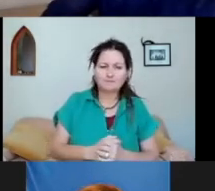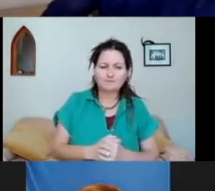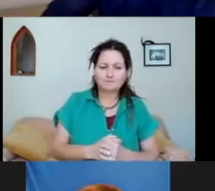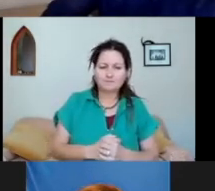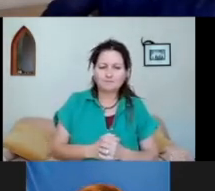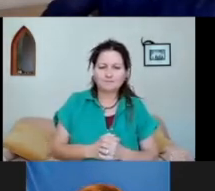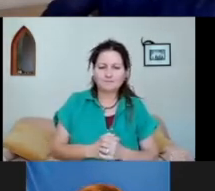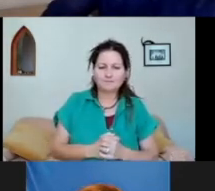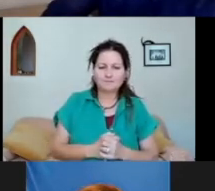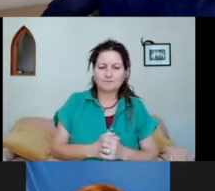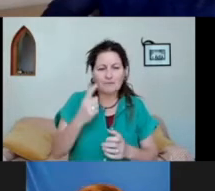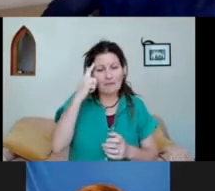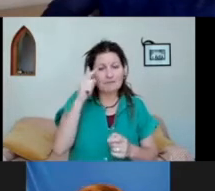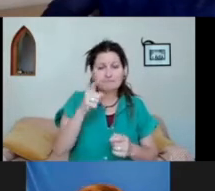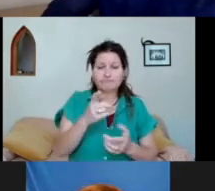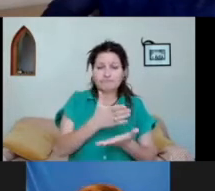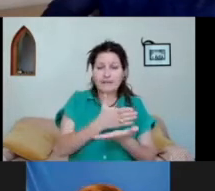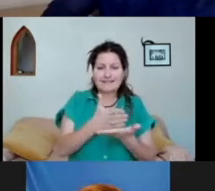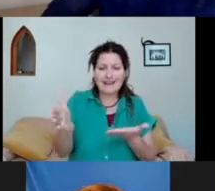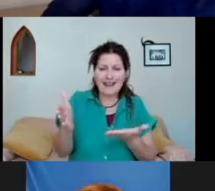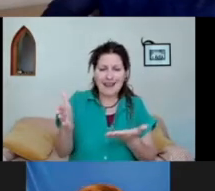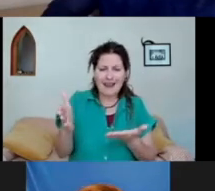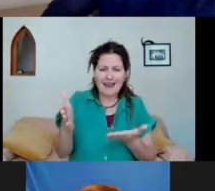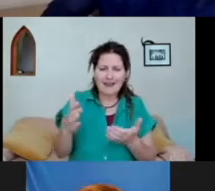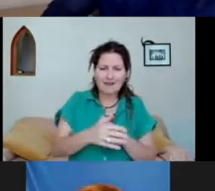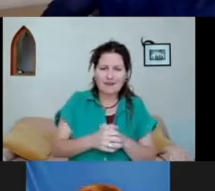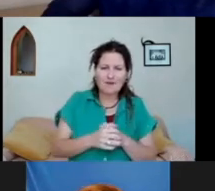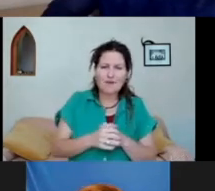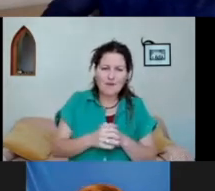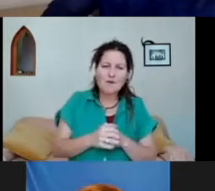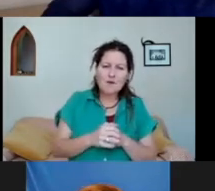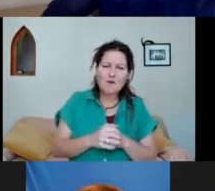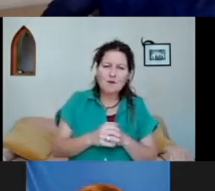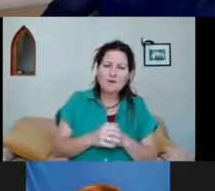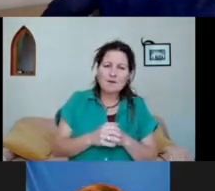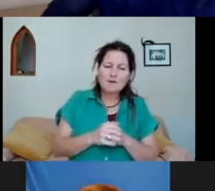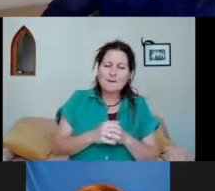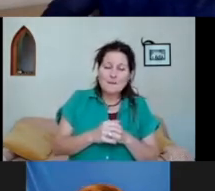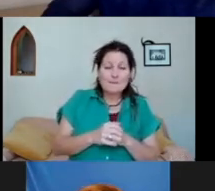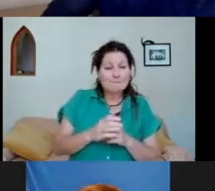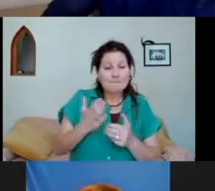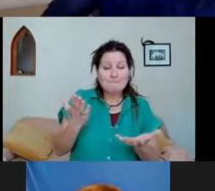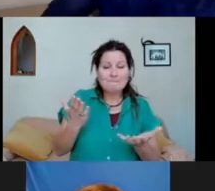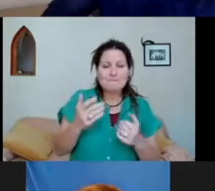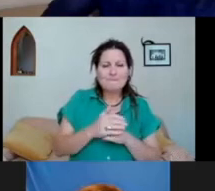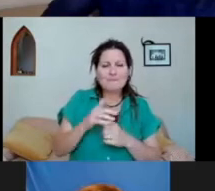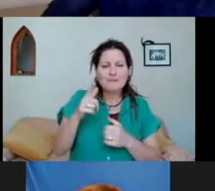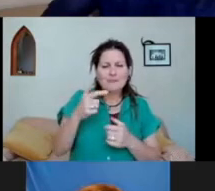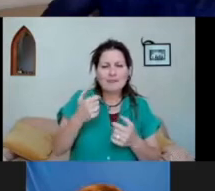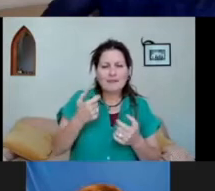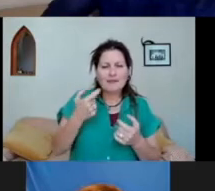No, I think it was clear. Sorry, there's some works obviously now happening. But yeah, we in the budget, what we mentioned